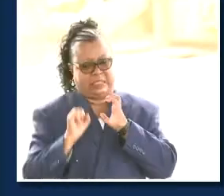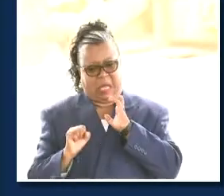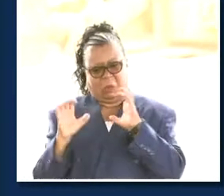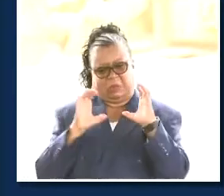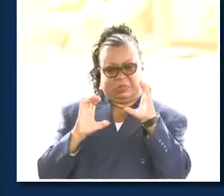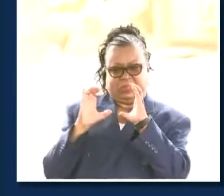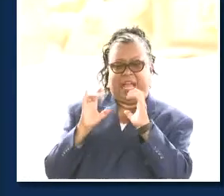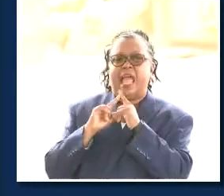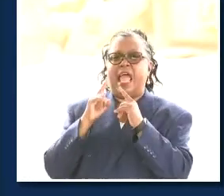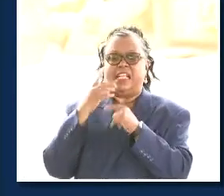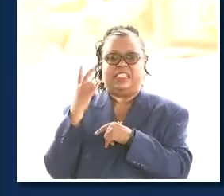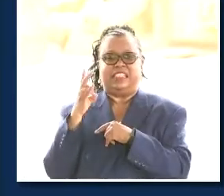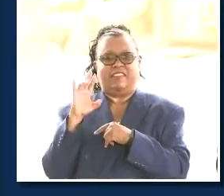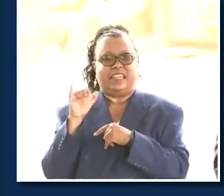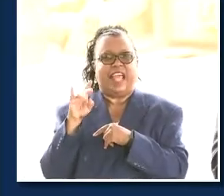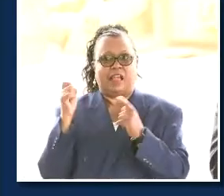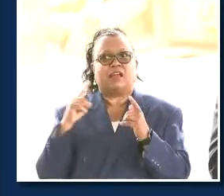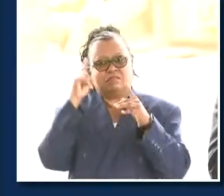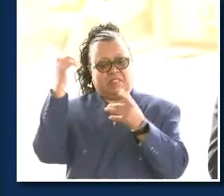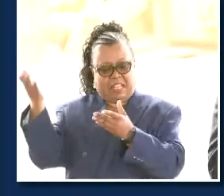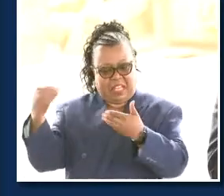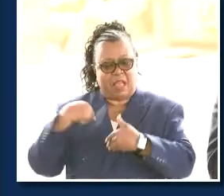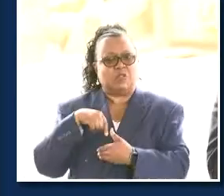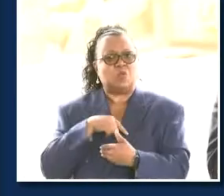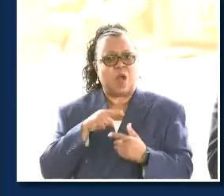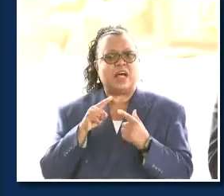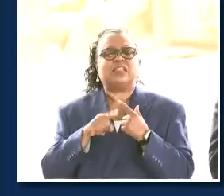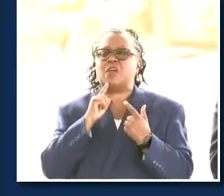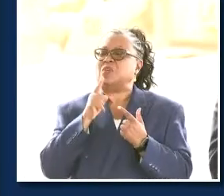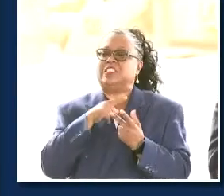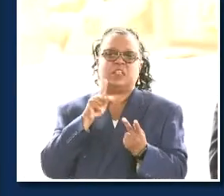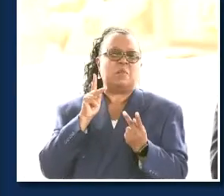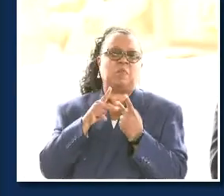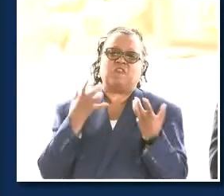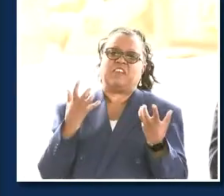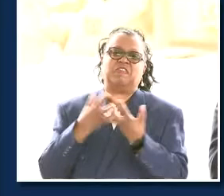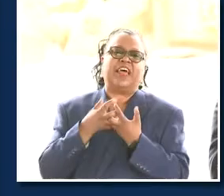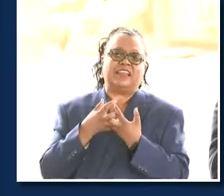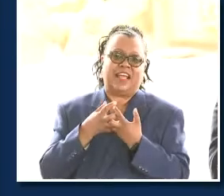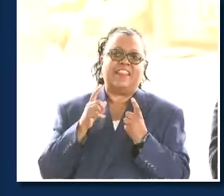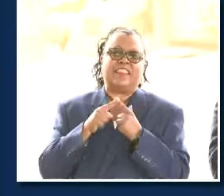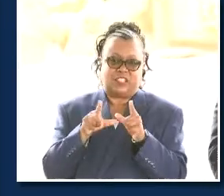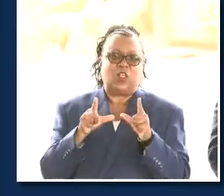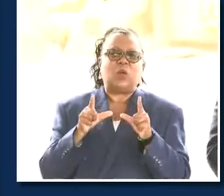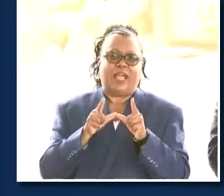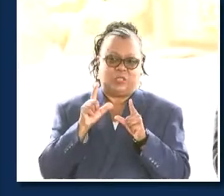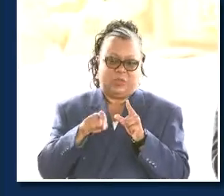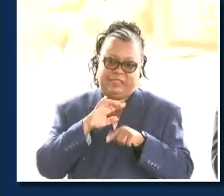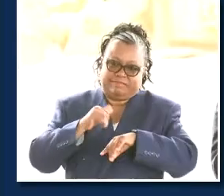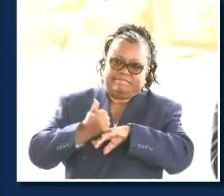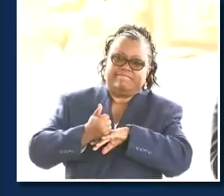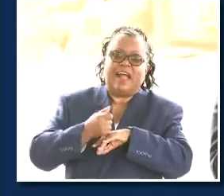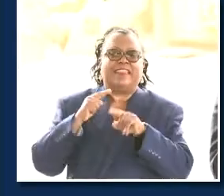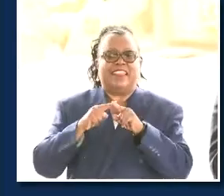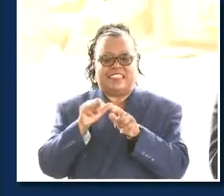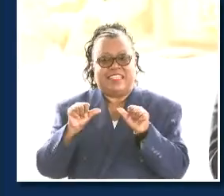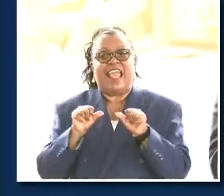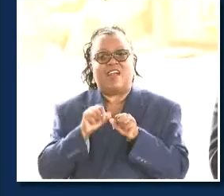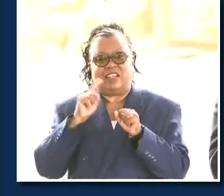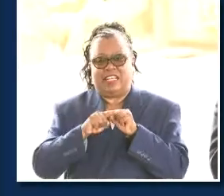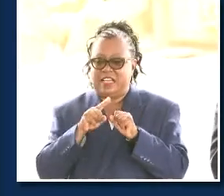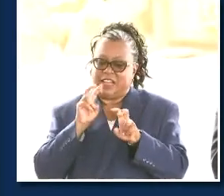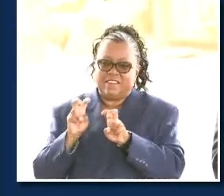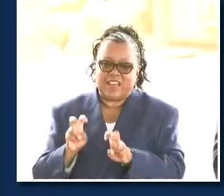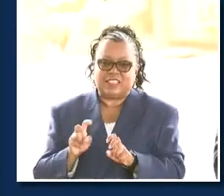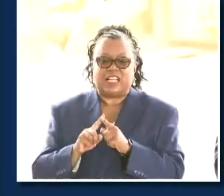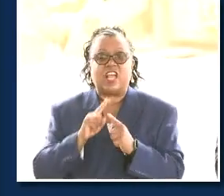side, and these 17 acres came to us, and it was just a perfect fit. This is a location we need to be in. This is an area that needs